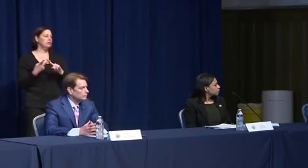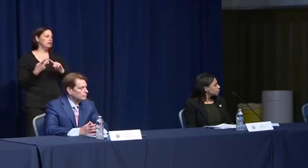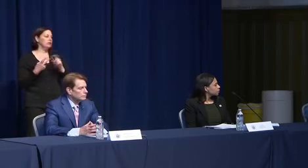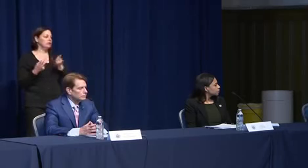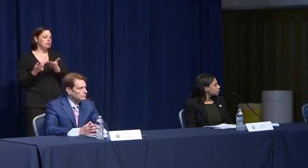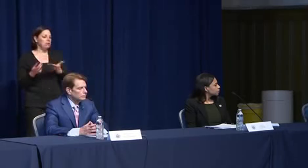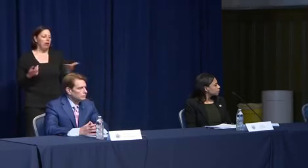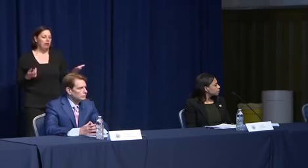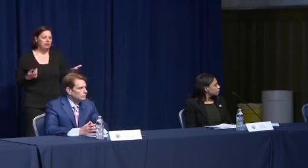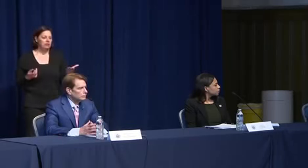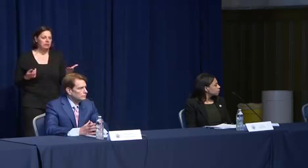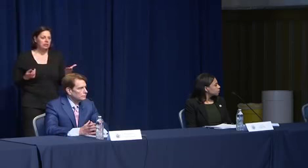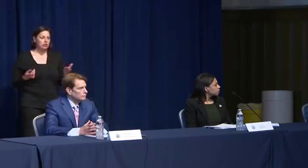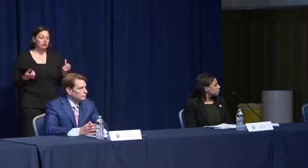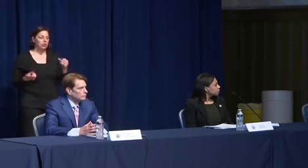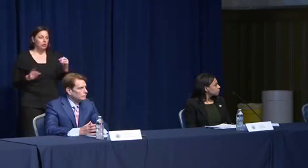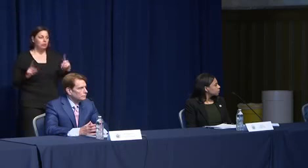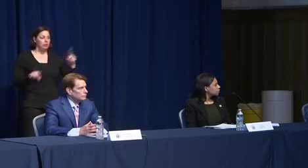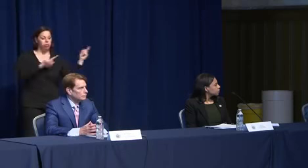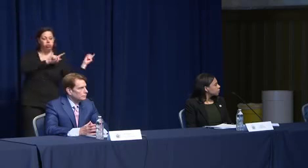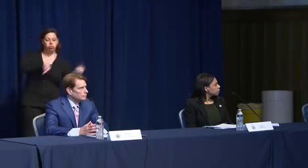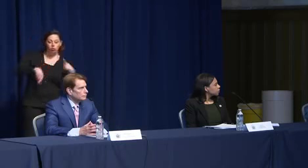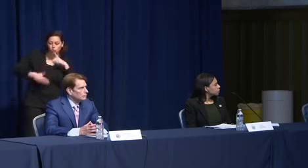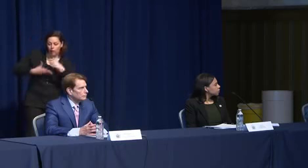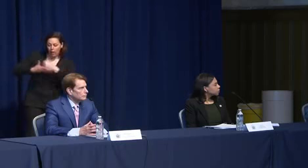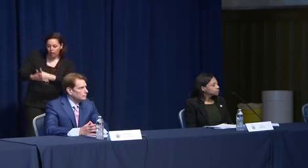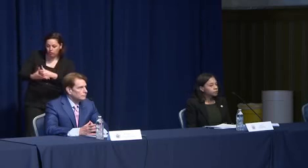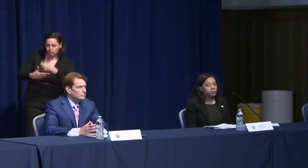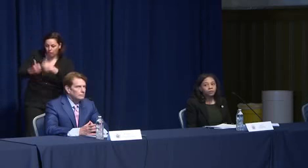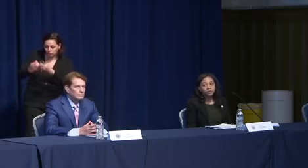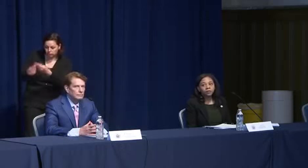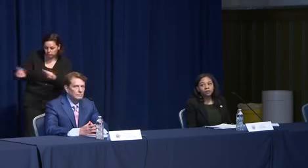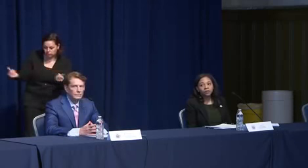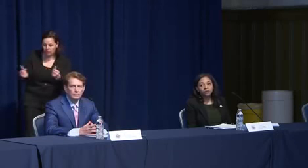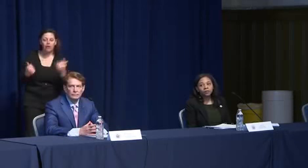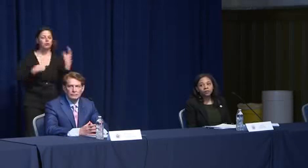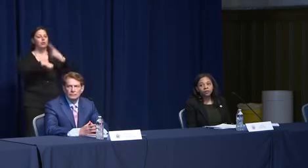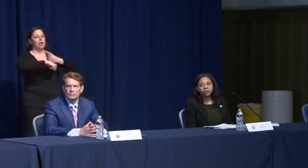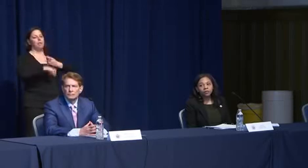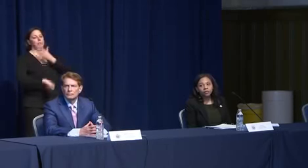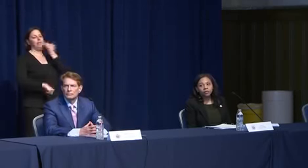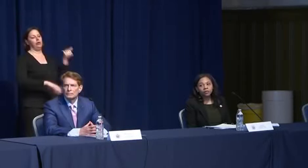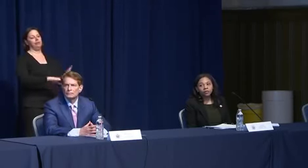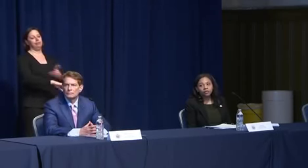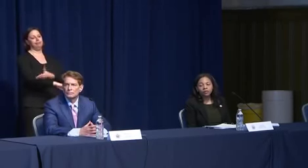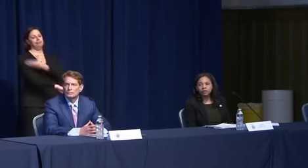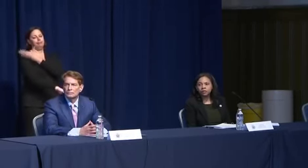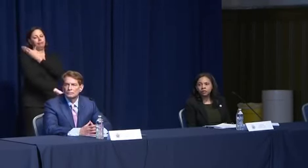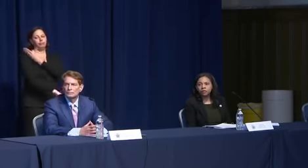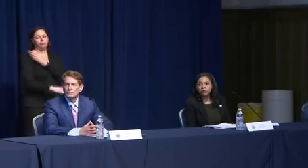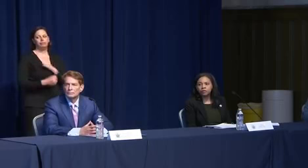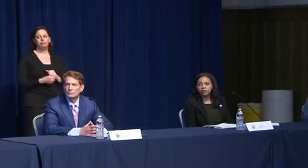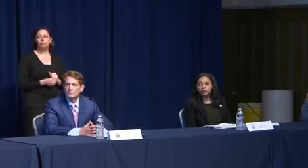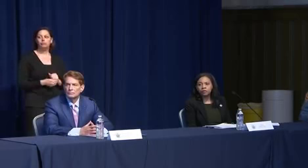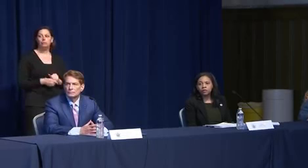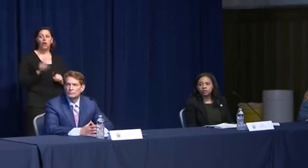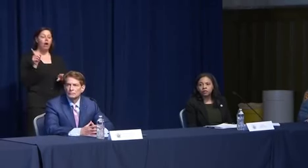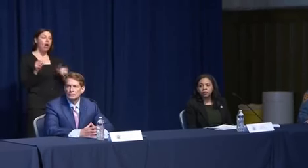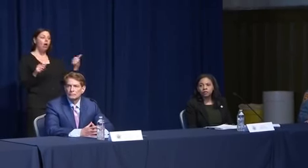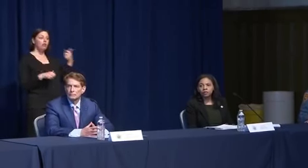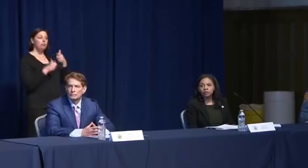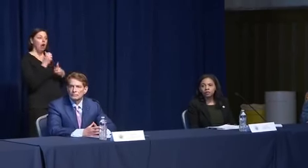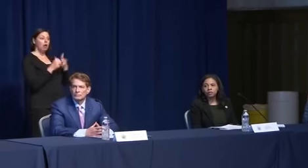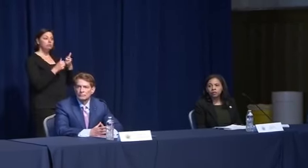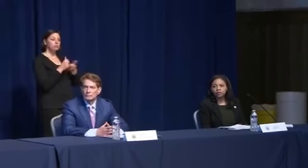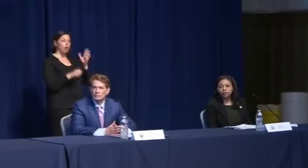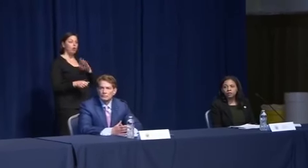went dramatically better today. Can I just follow Real up? quick, Have there been other challenges statewide and